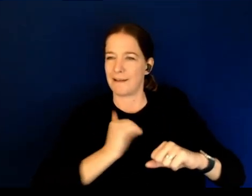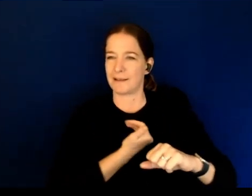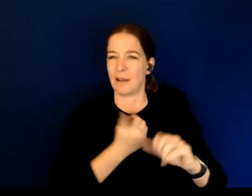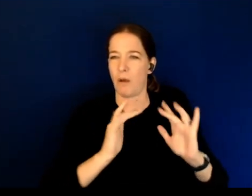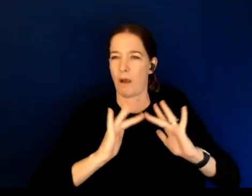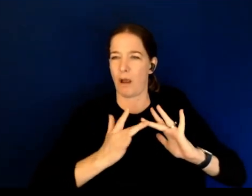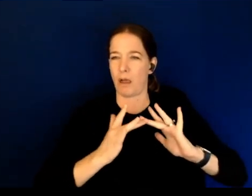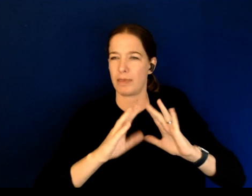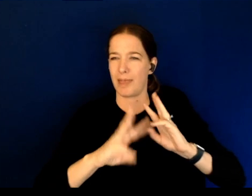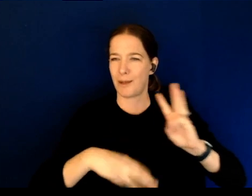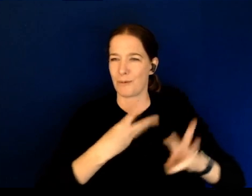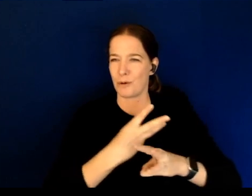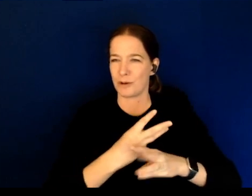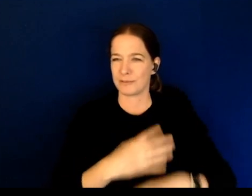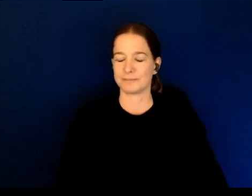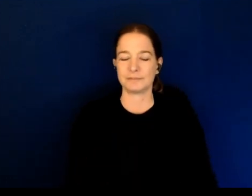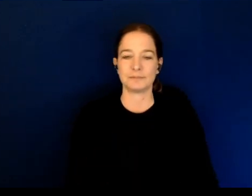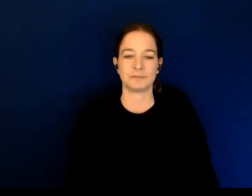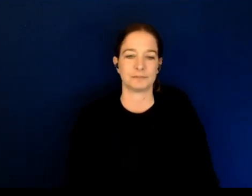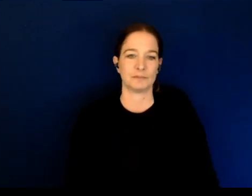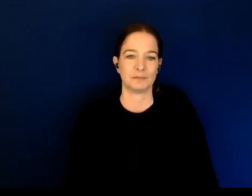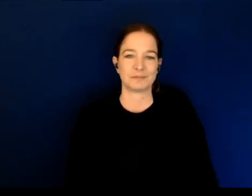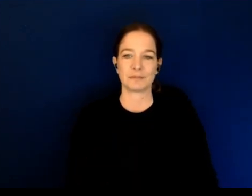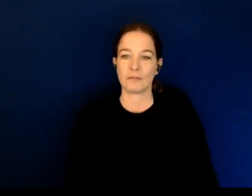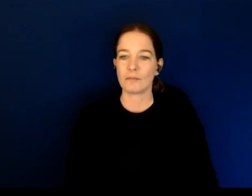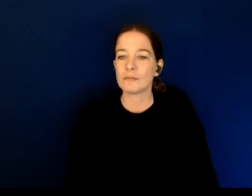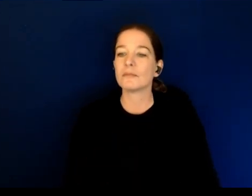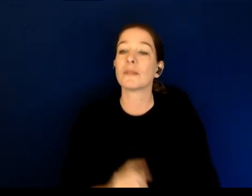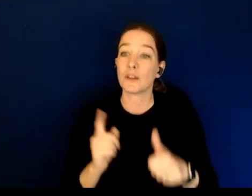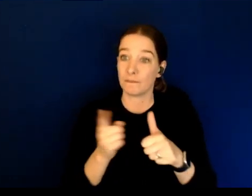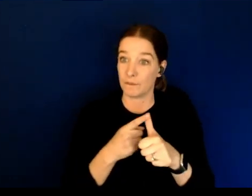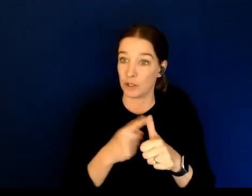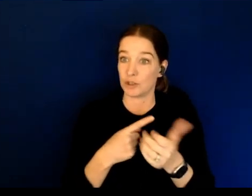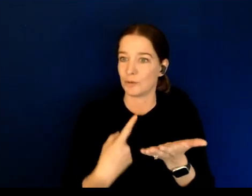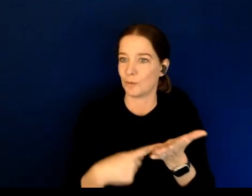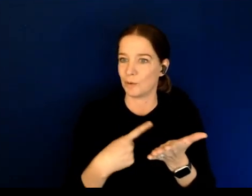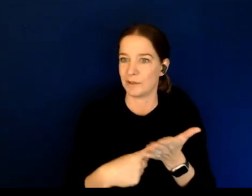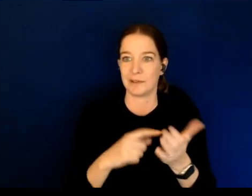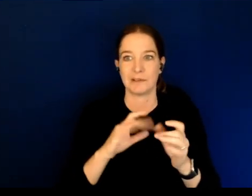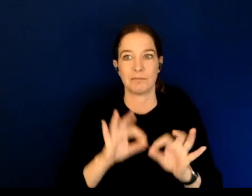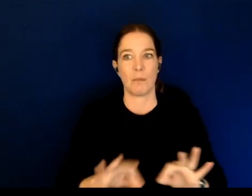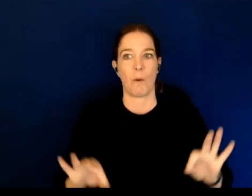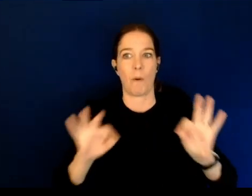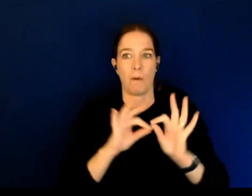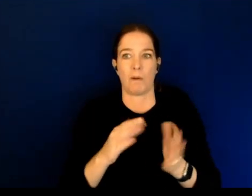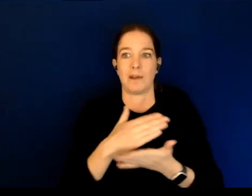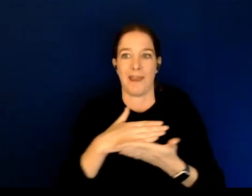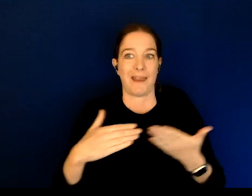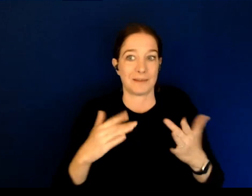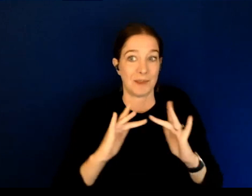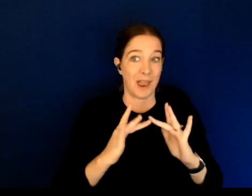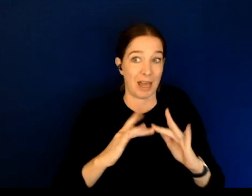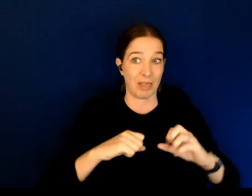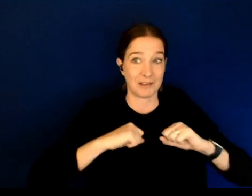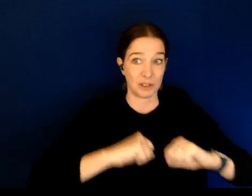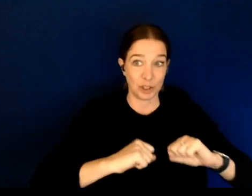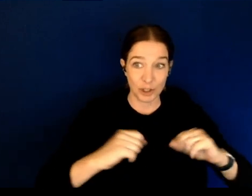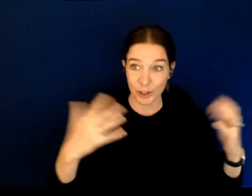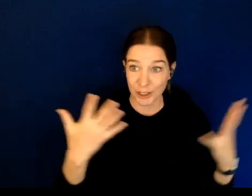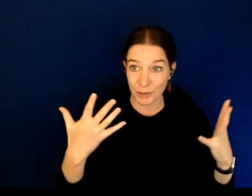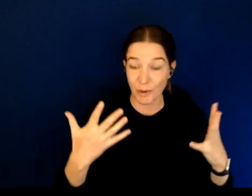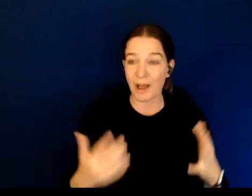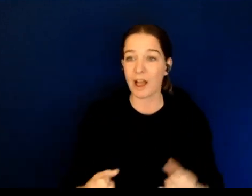world. We will first discuss a fundamental aspect of online security, strong